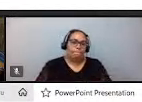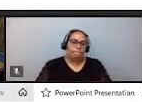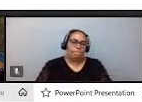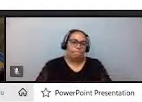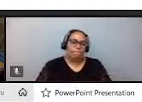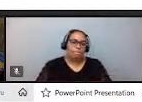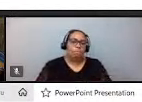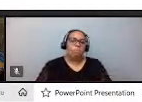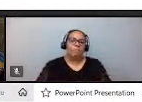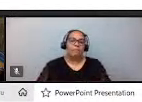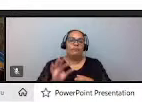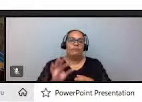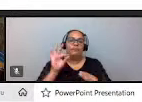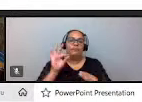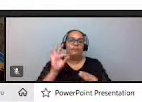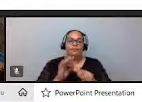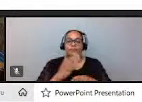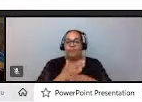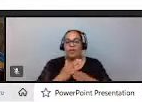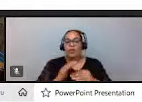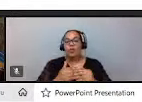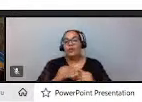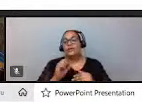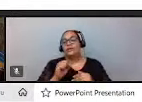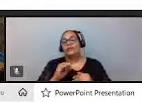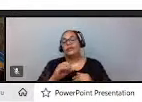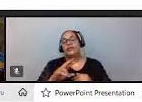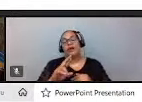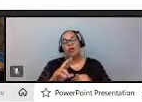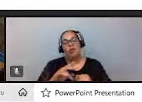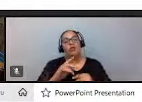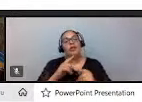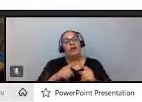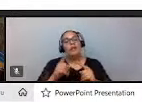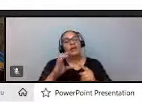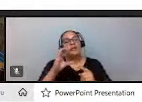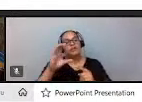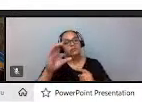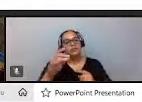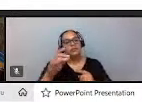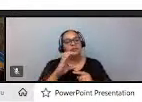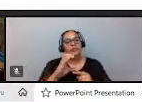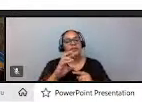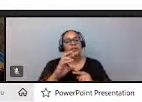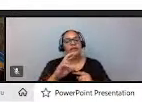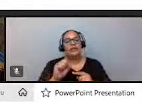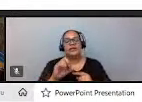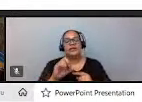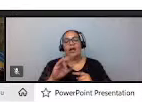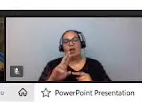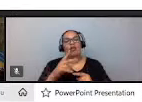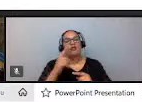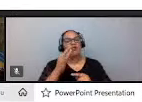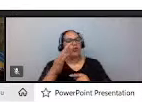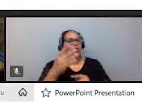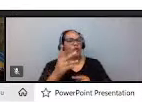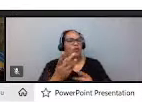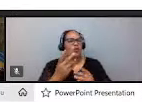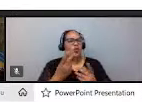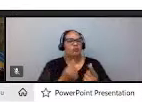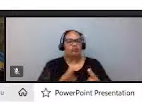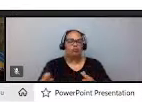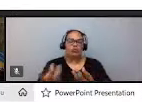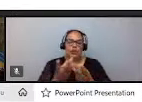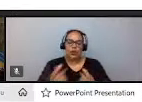particular work with the csrr will also be assisting with future engineering related Sol Solutions um as